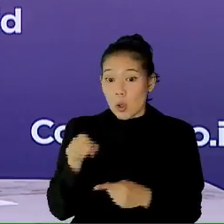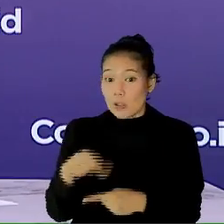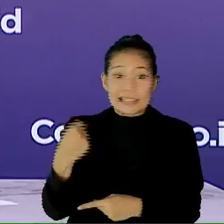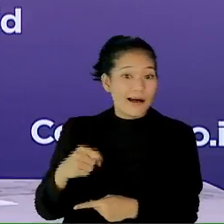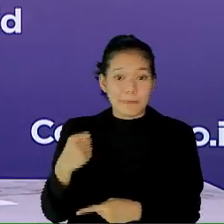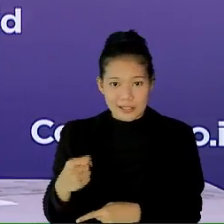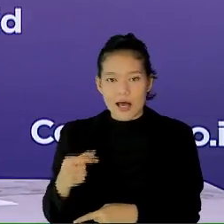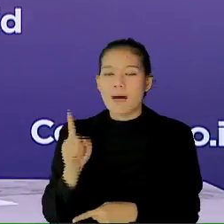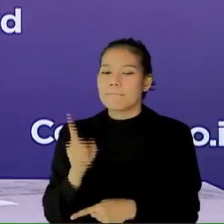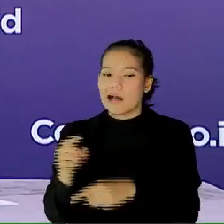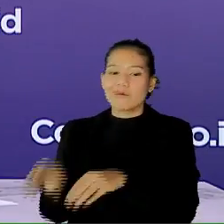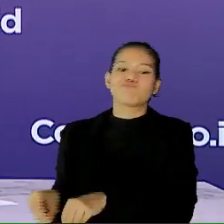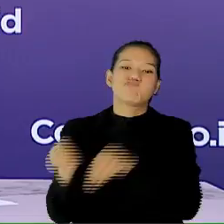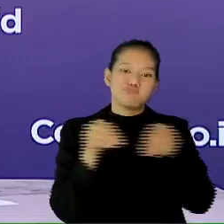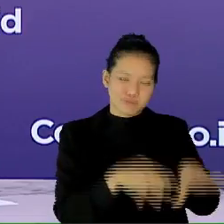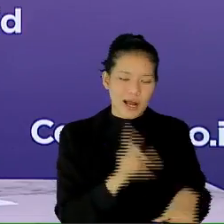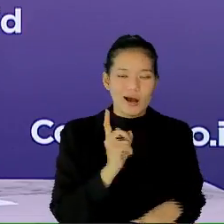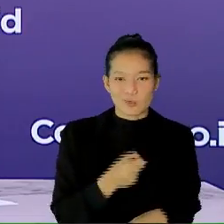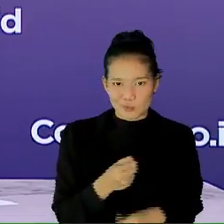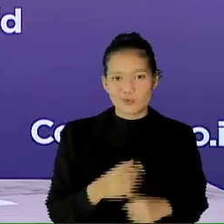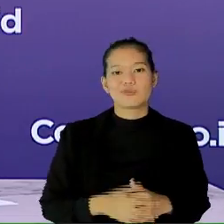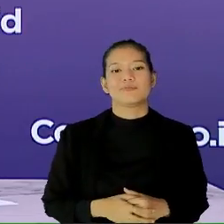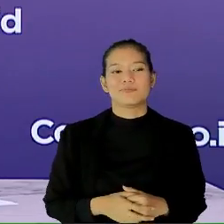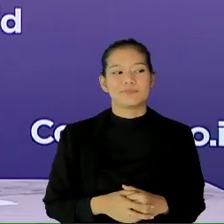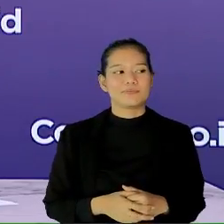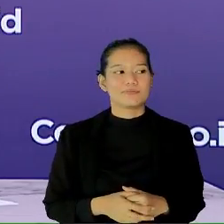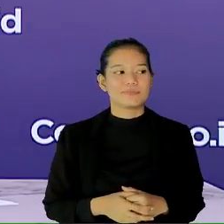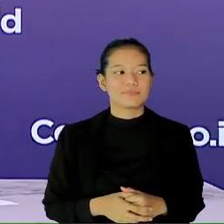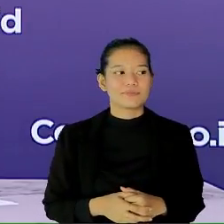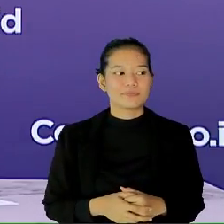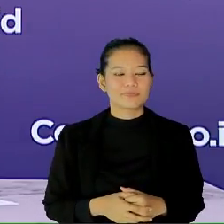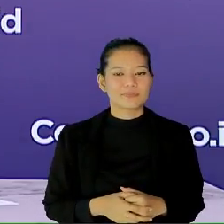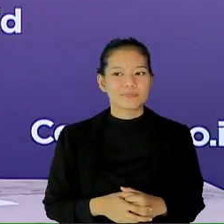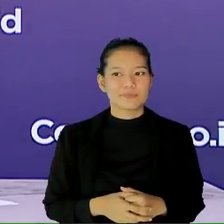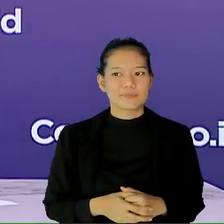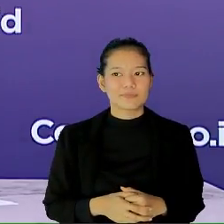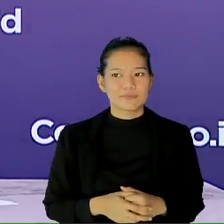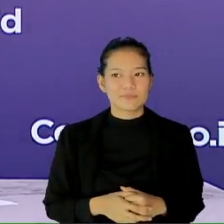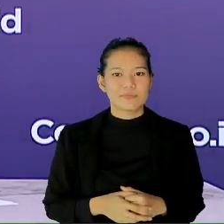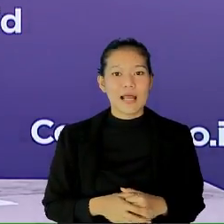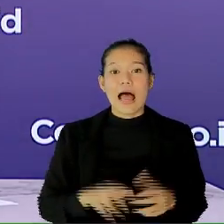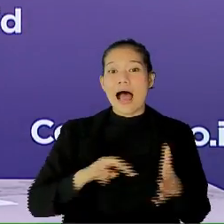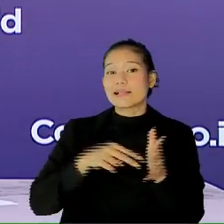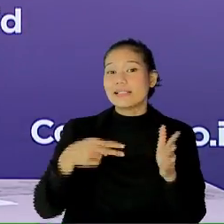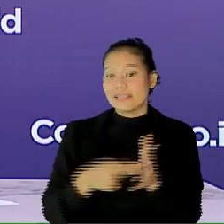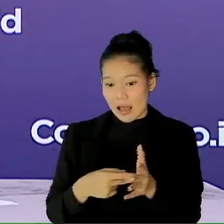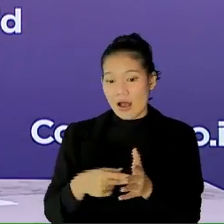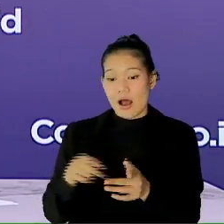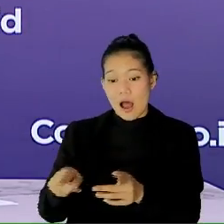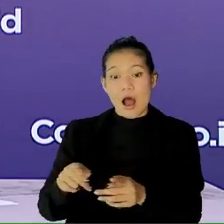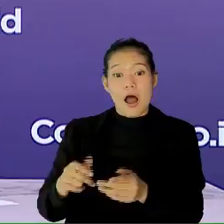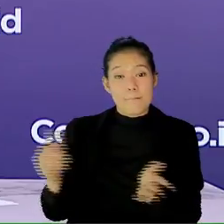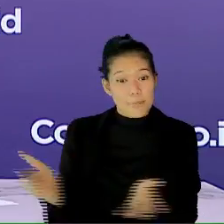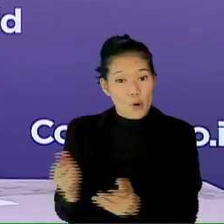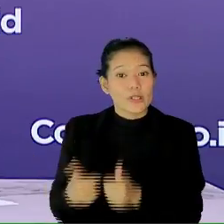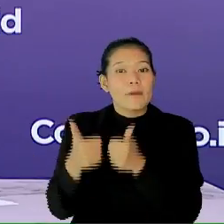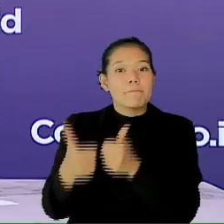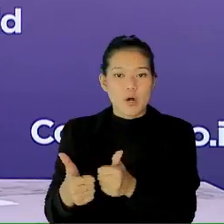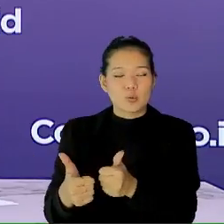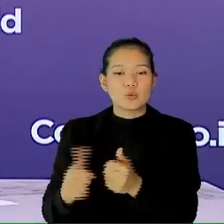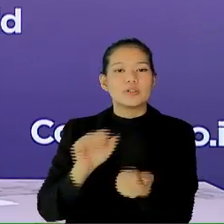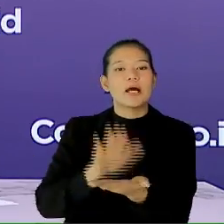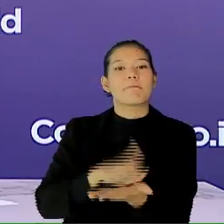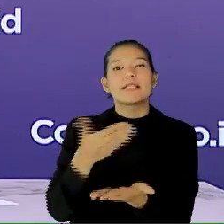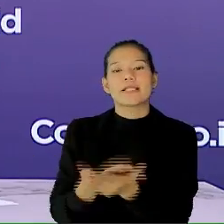possible. So that number of the death can be suppressed. With the BOR of